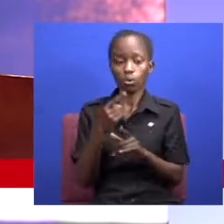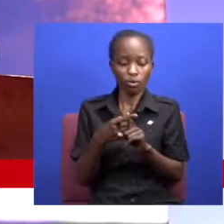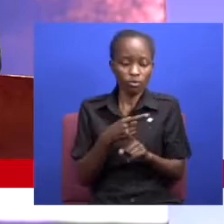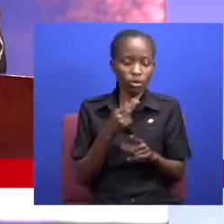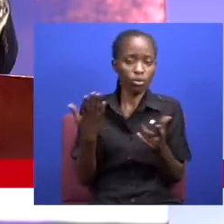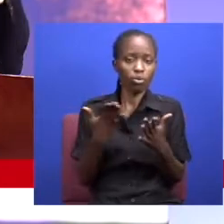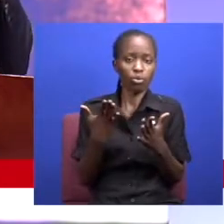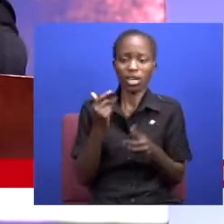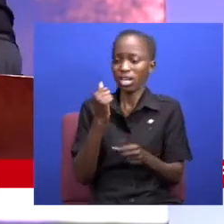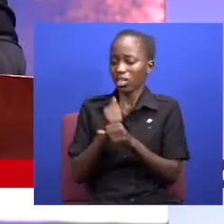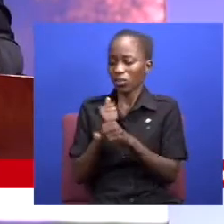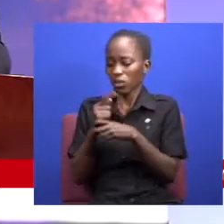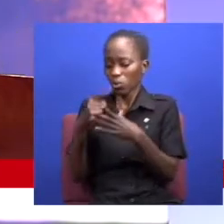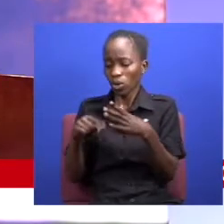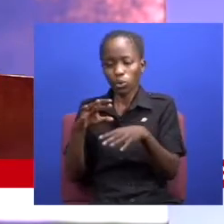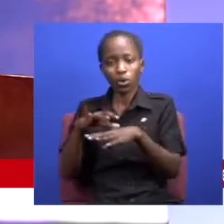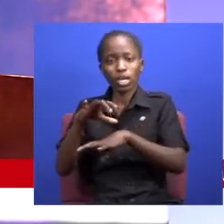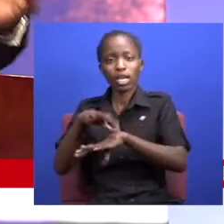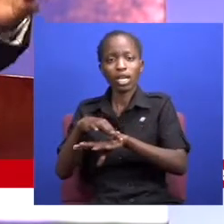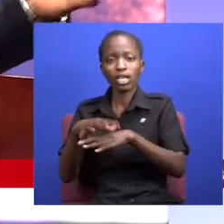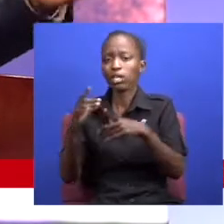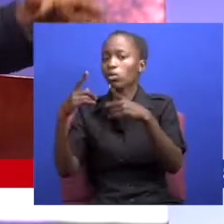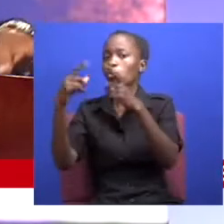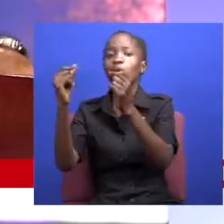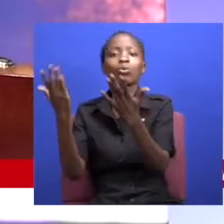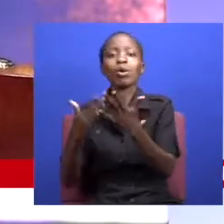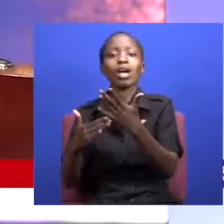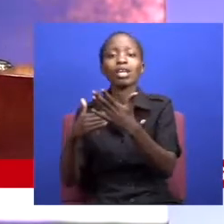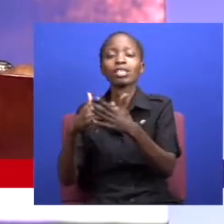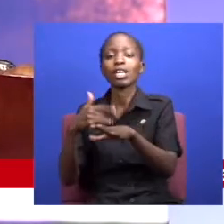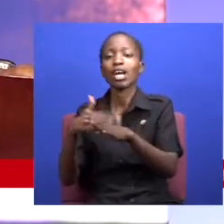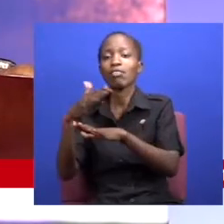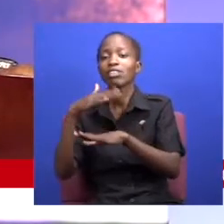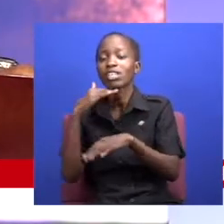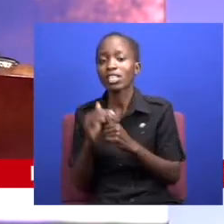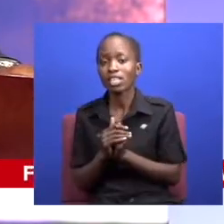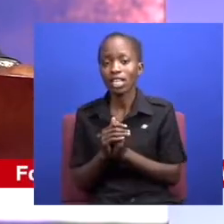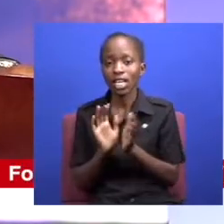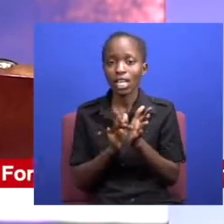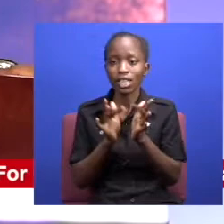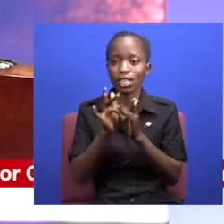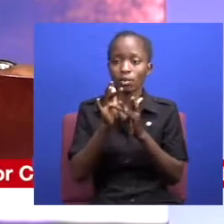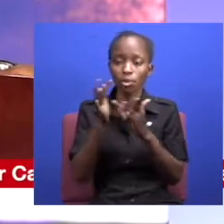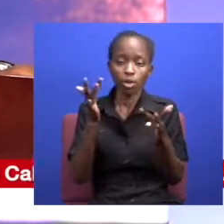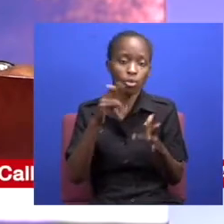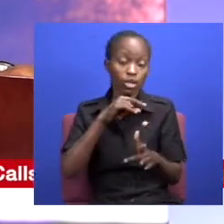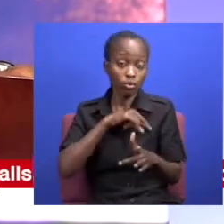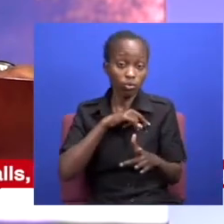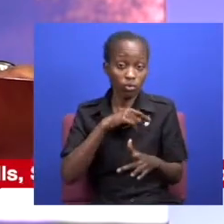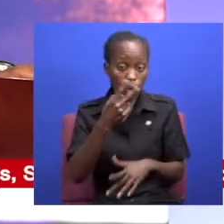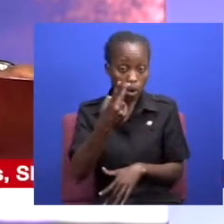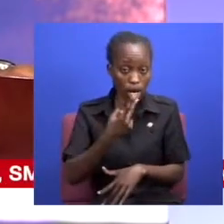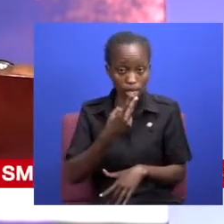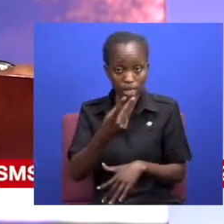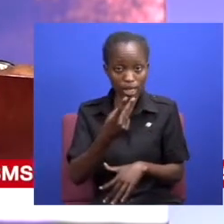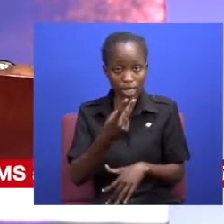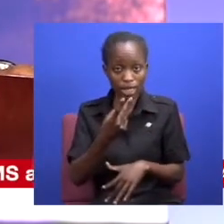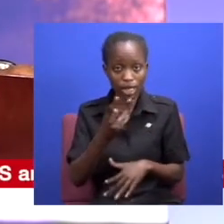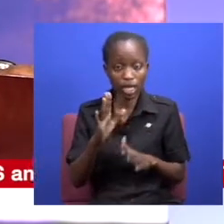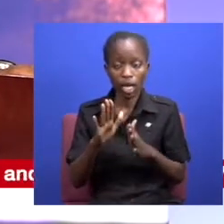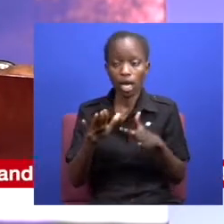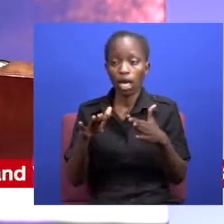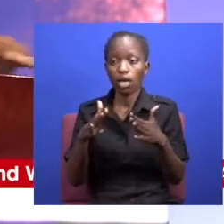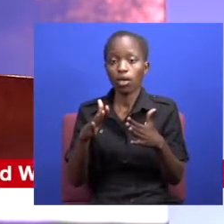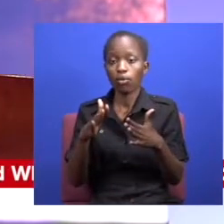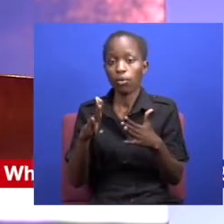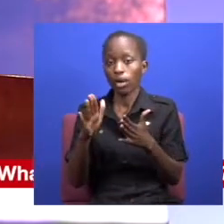from, what we're doing here, and where we're going. The Bible is profitable for you and for I